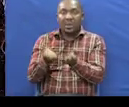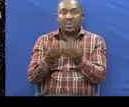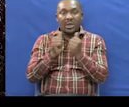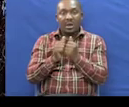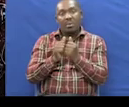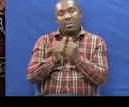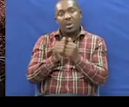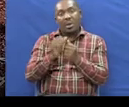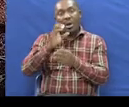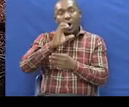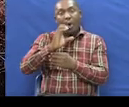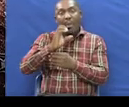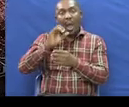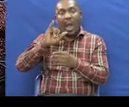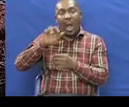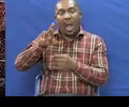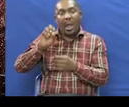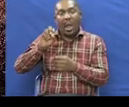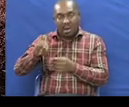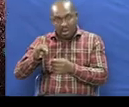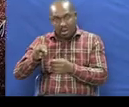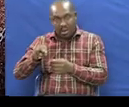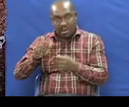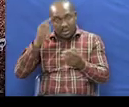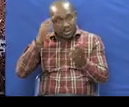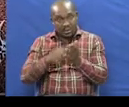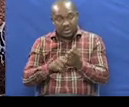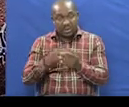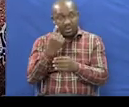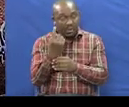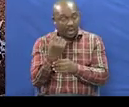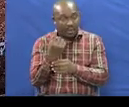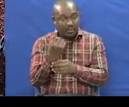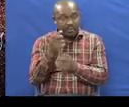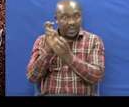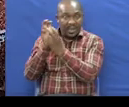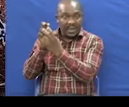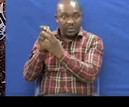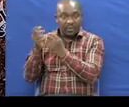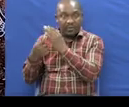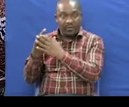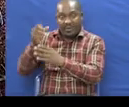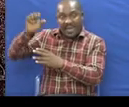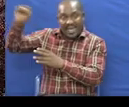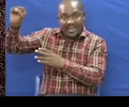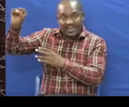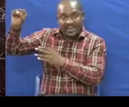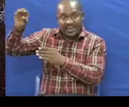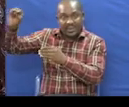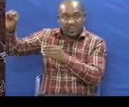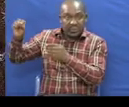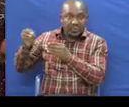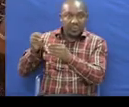ion. Therefore, it is 1 electron, from S, it is